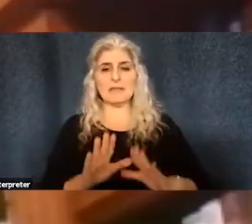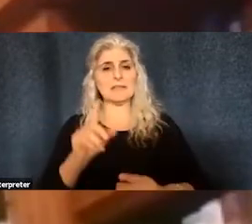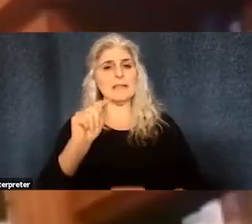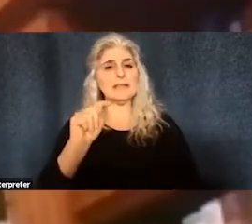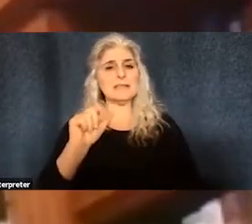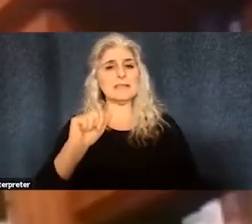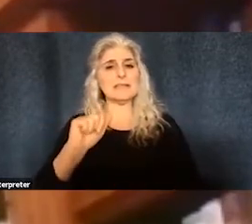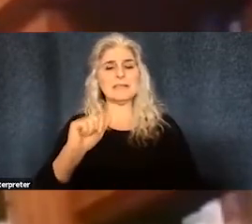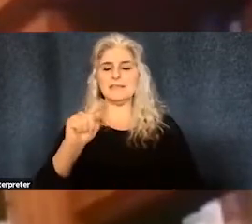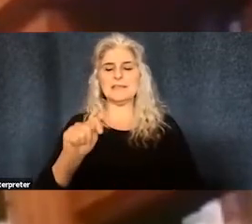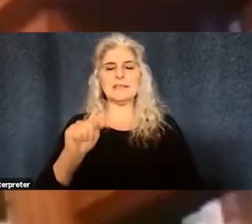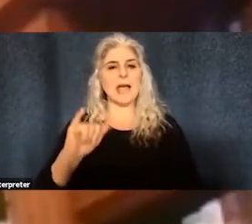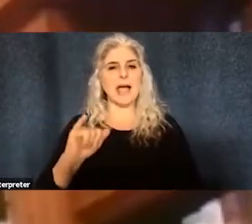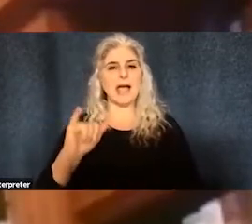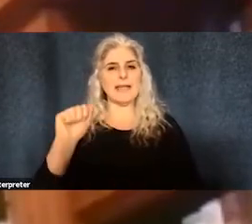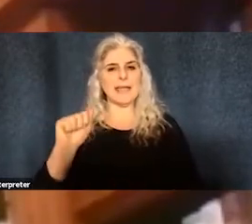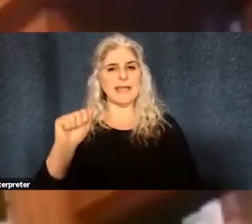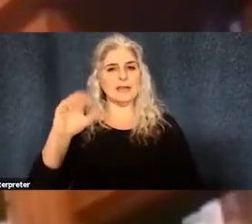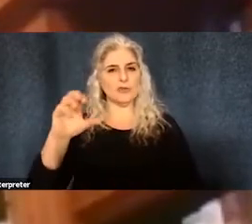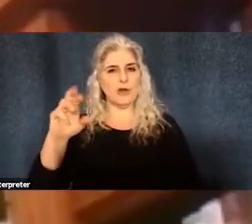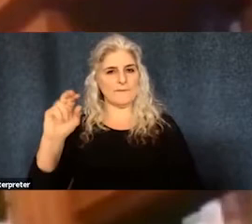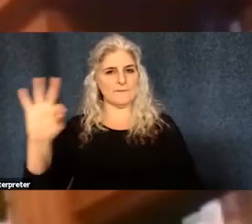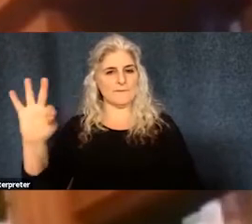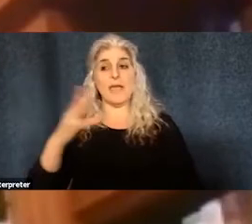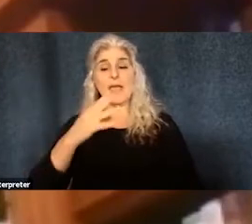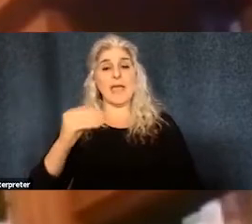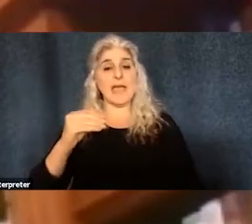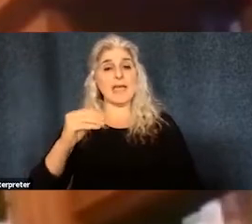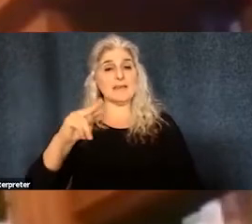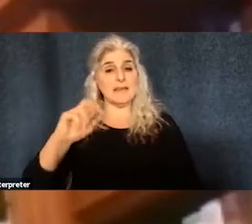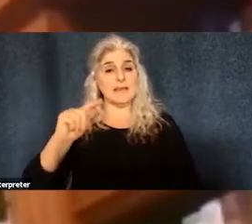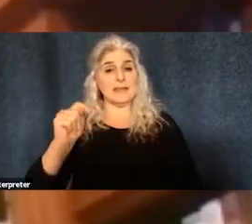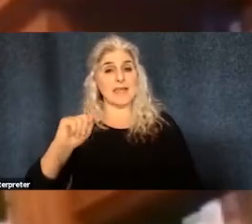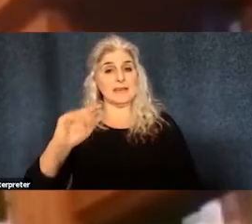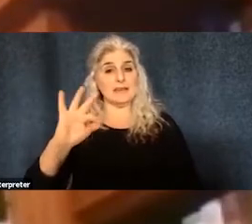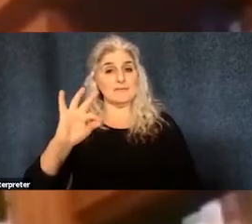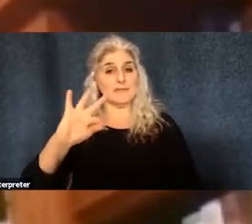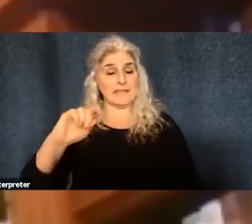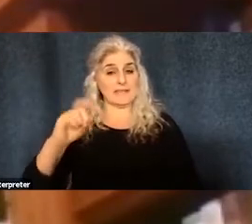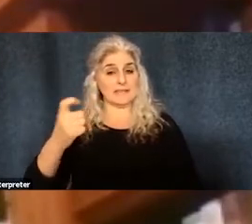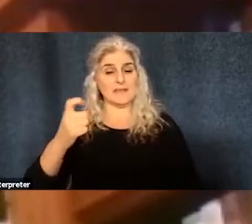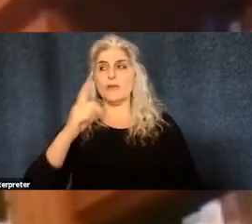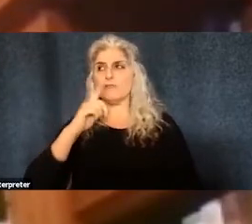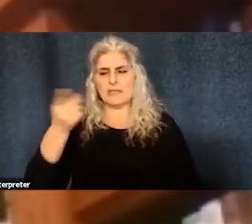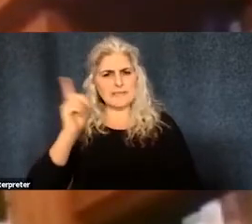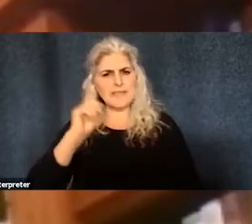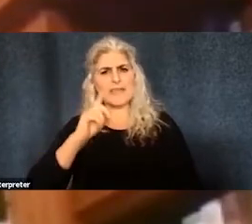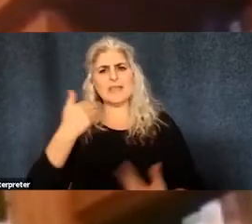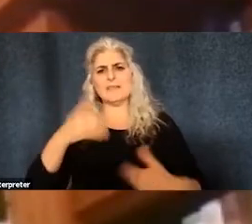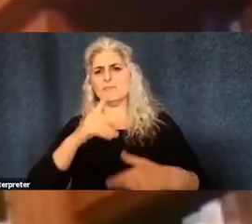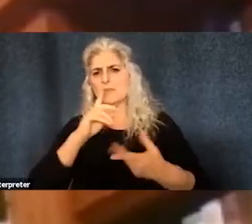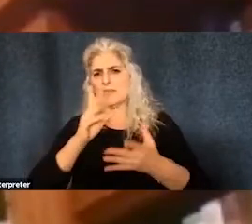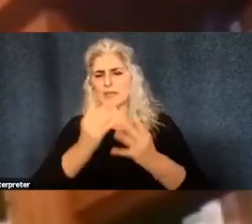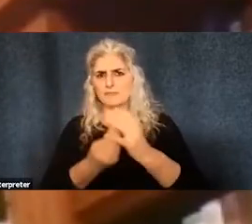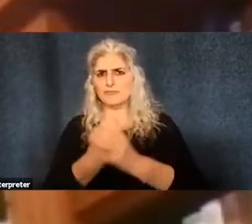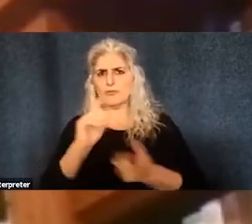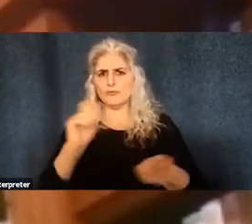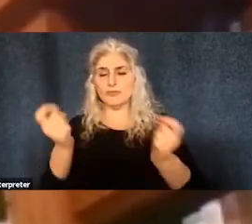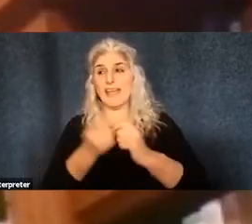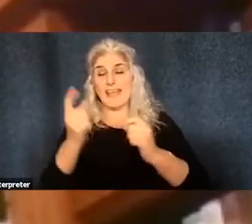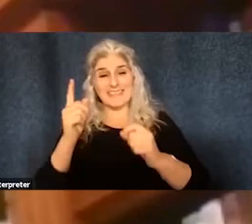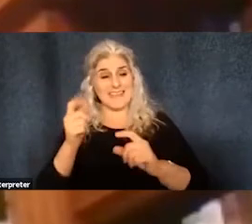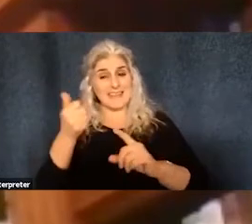and Netflix, and all of the big leaders out there really came forward, and some personally gave money